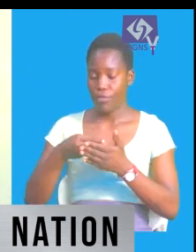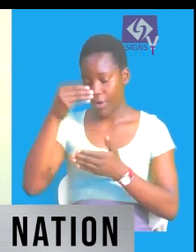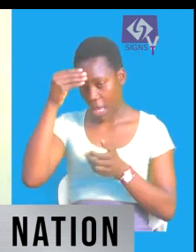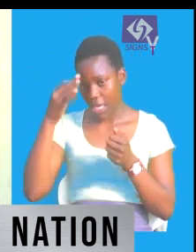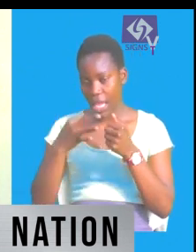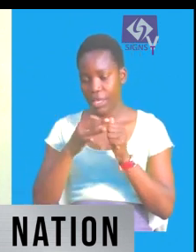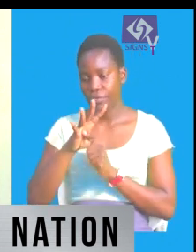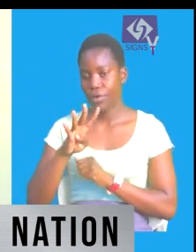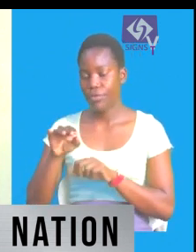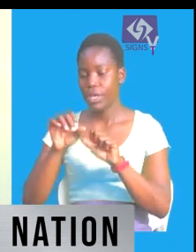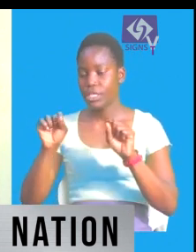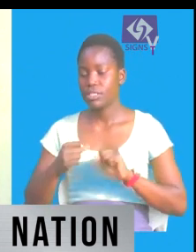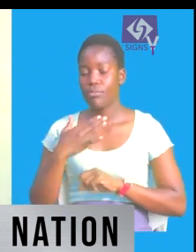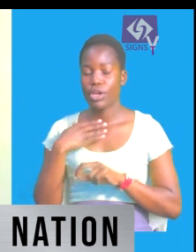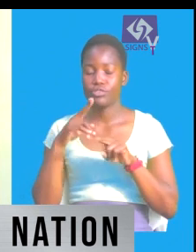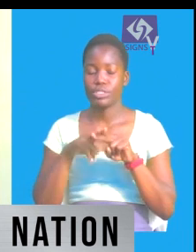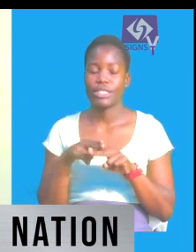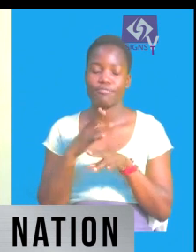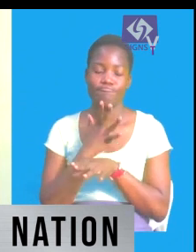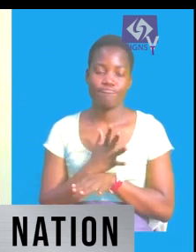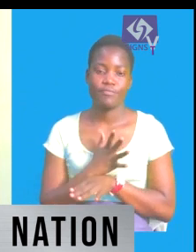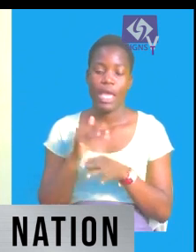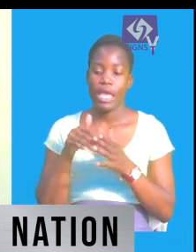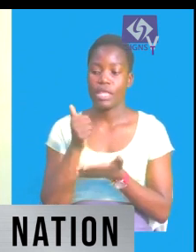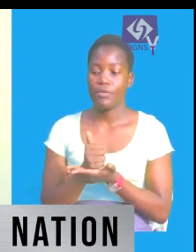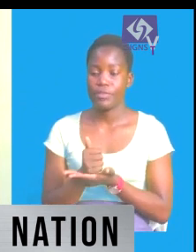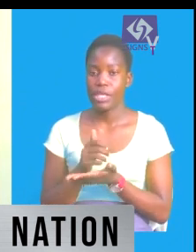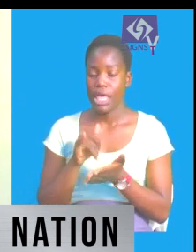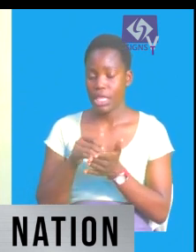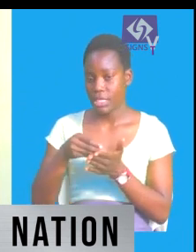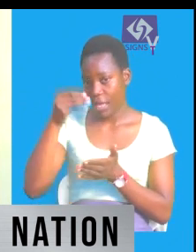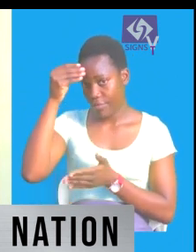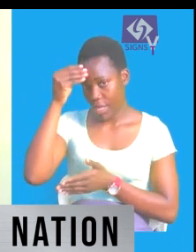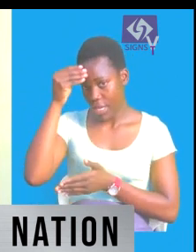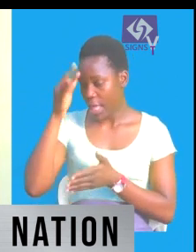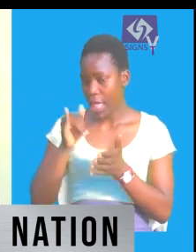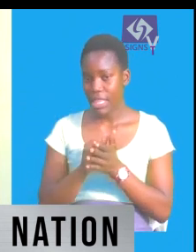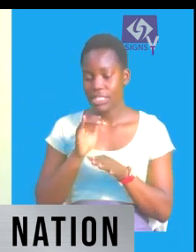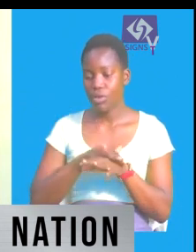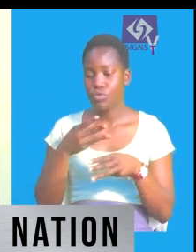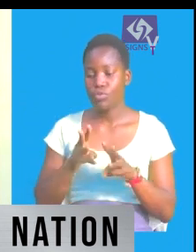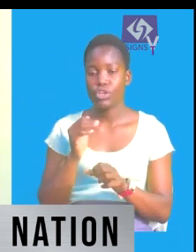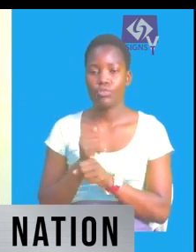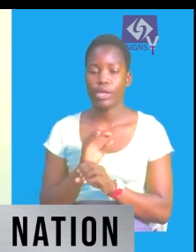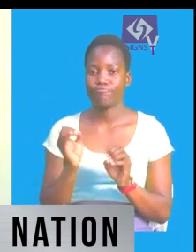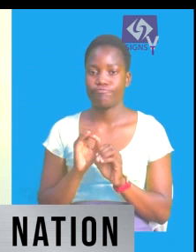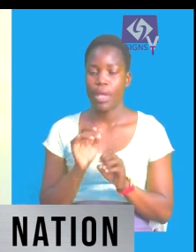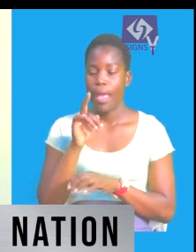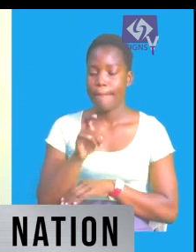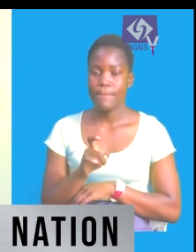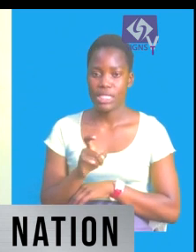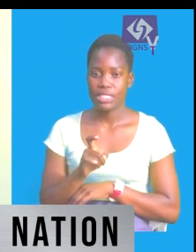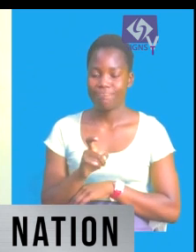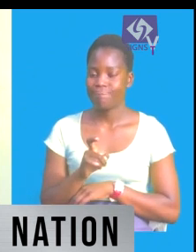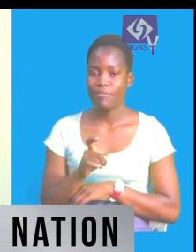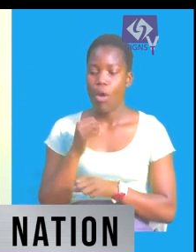system, you want to be just in the office, and that is, I came to learn the hard way that that is not the way it works. Mm. You have to get your hands